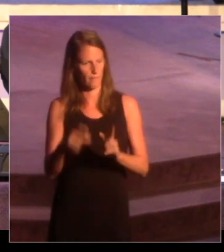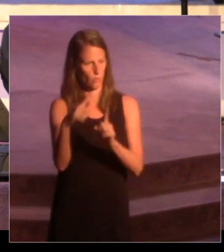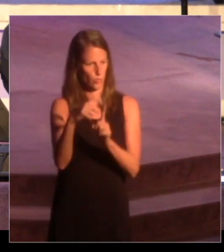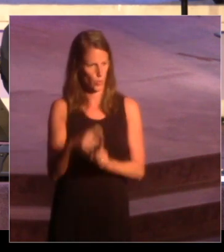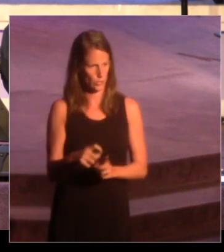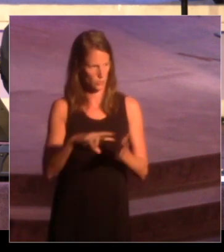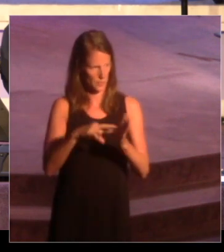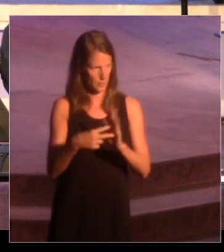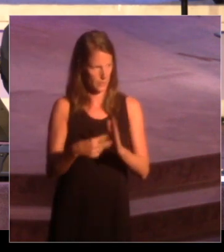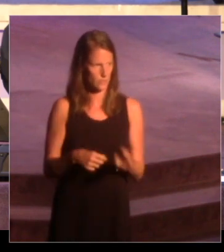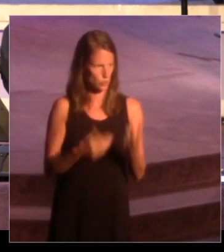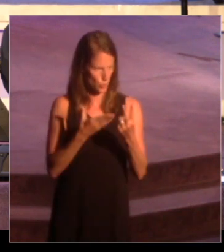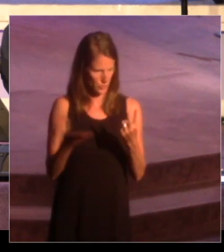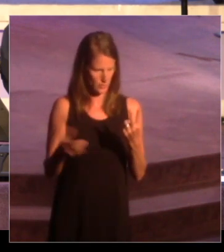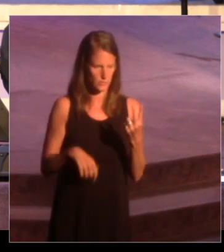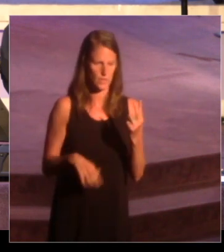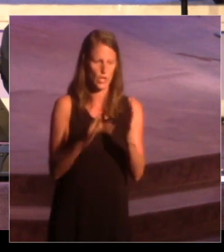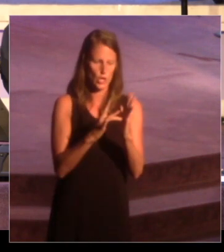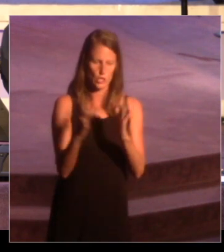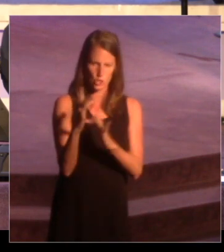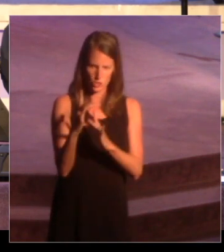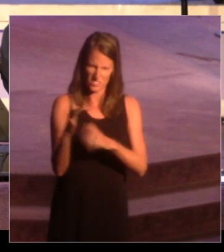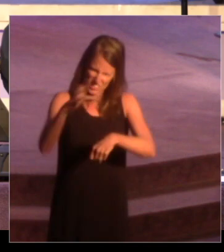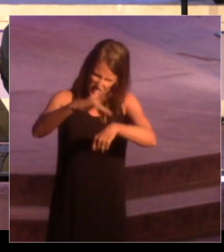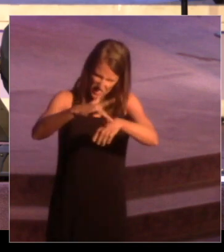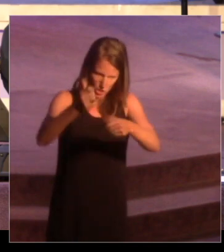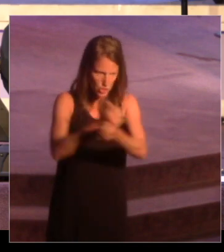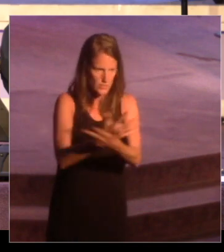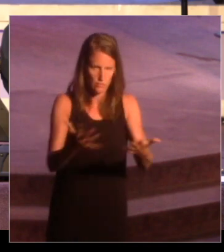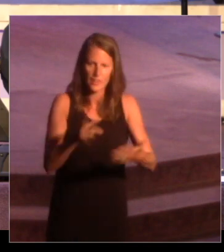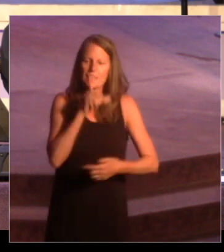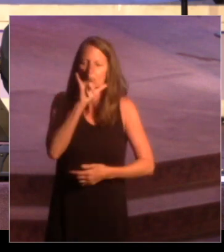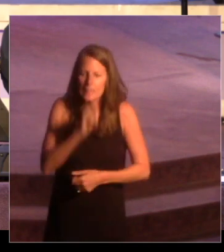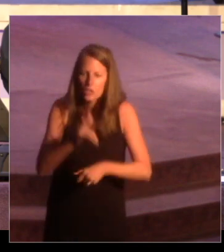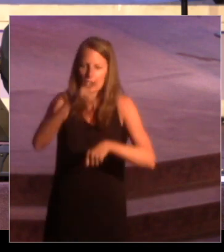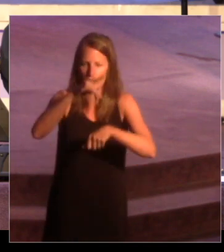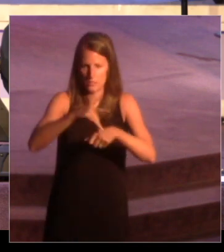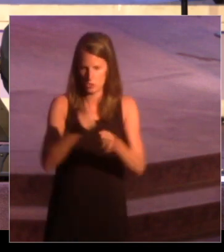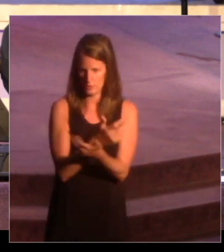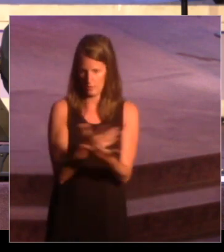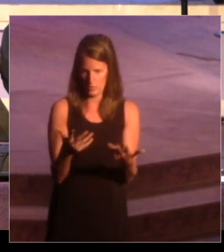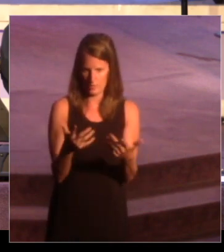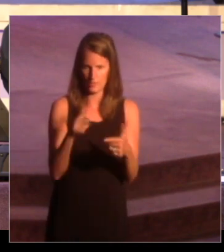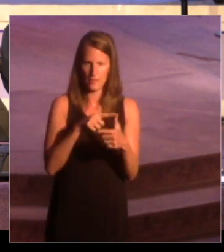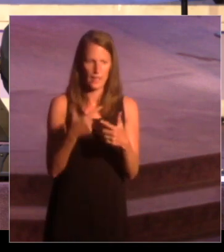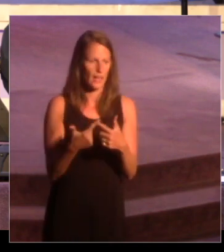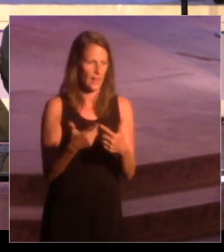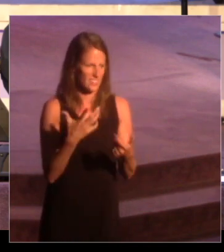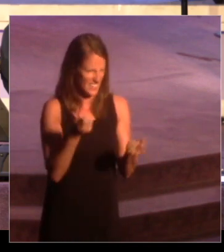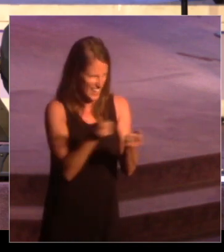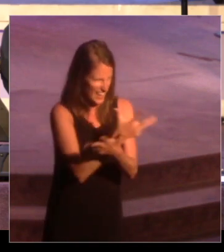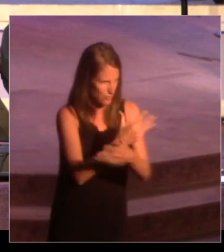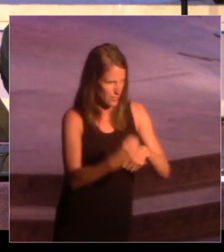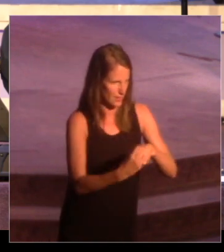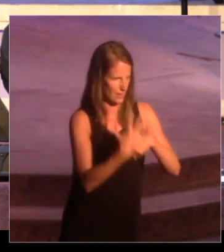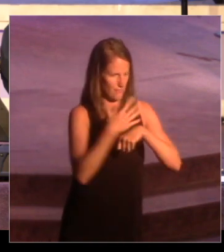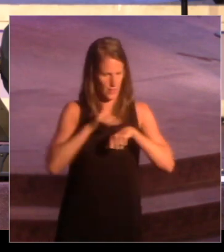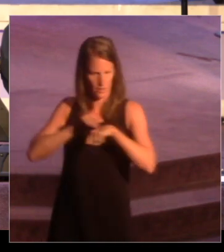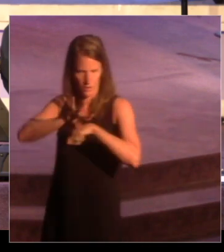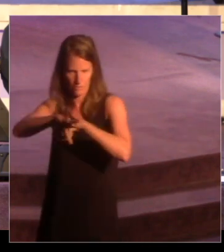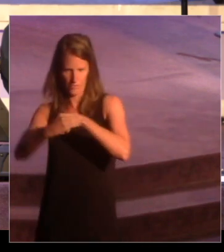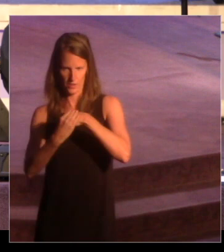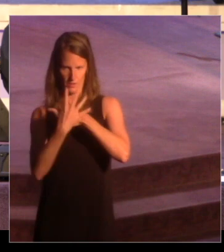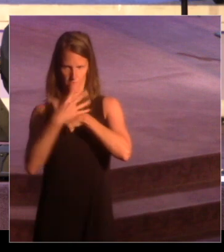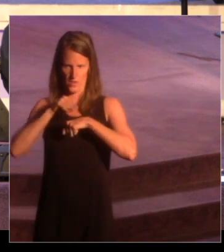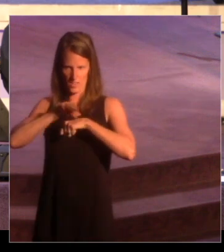text. And they're these. Christ touches everything, and everything affects everything. Christ touches everything,